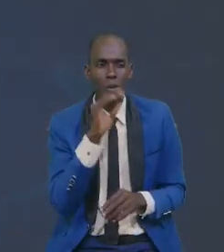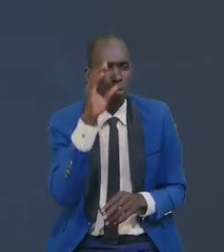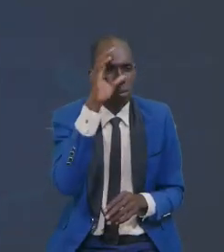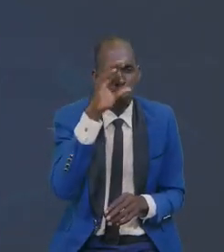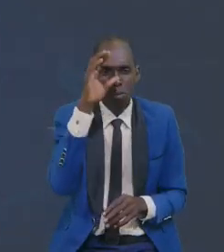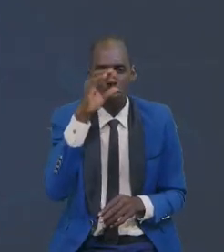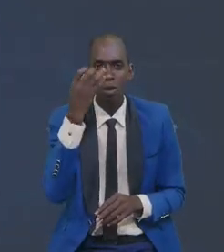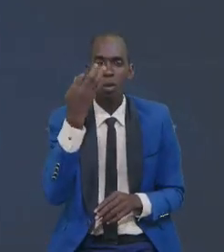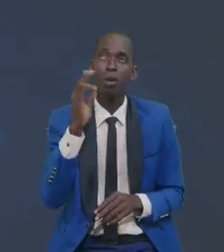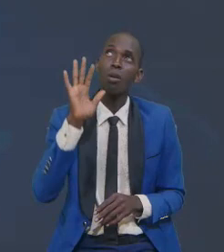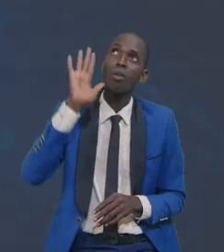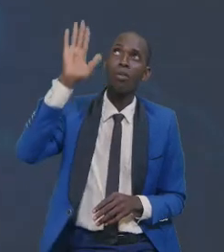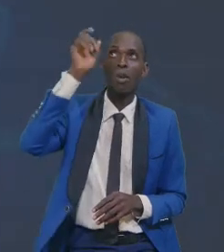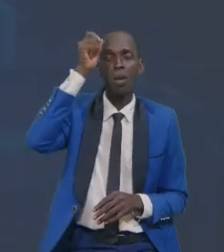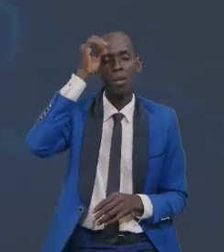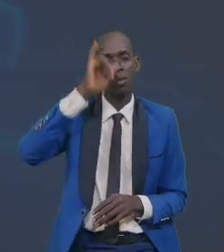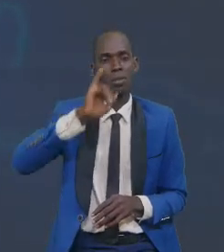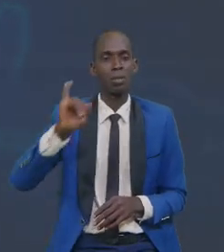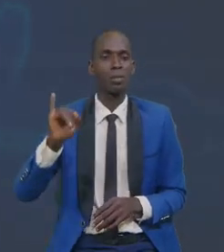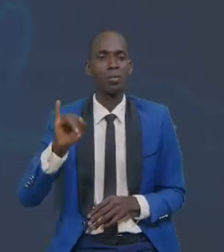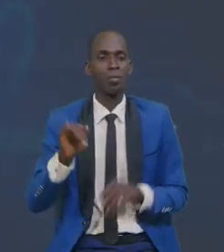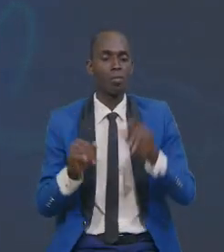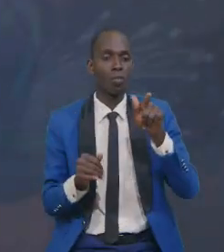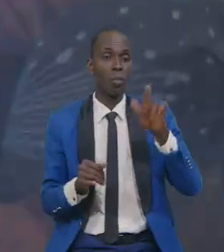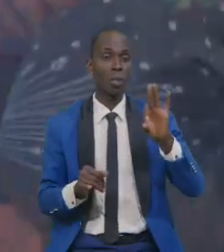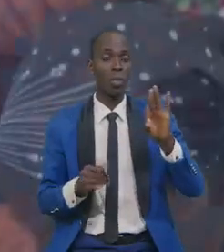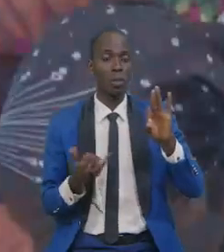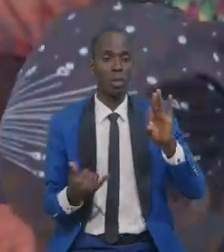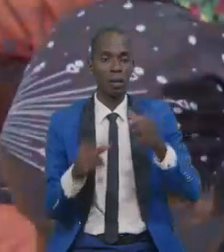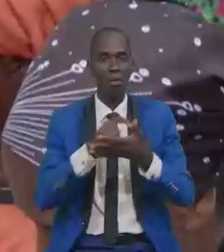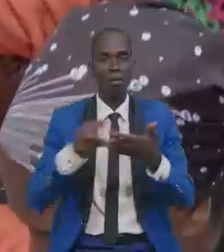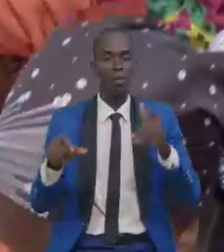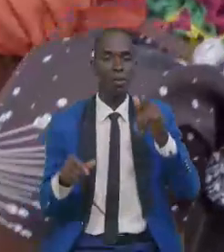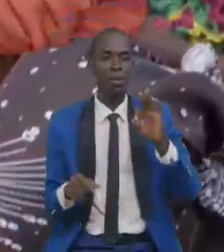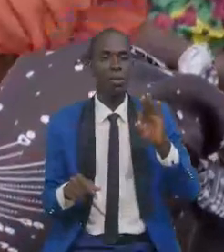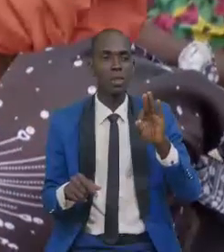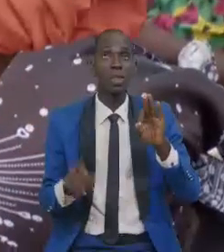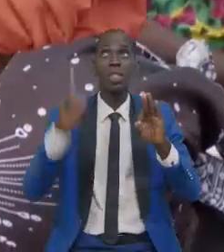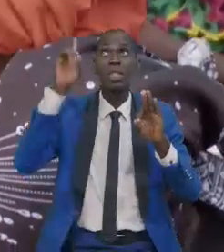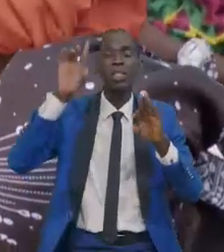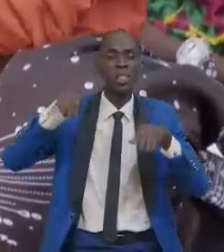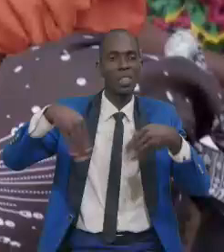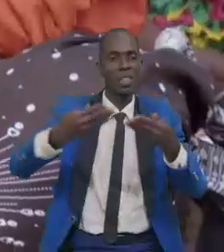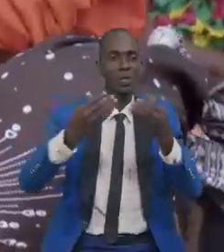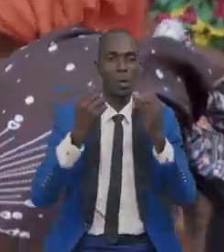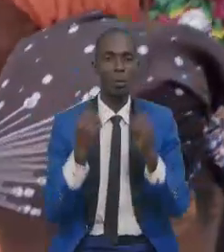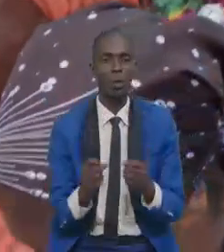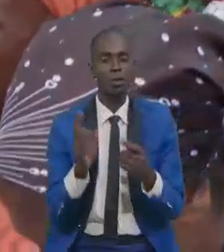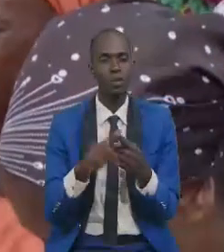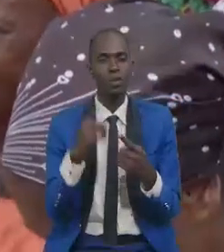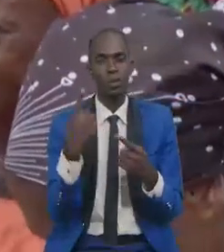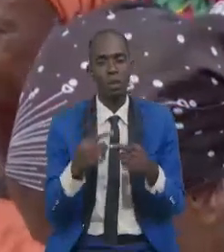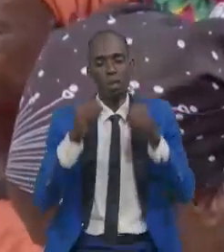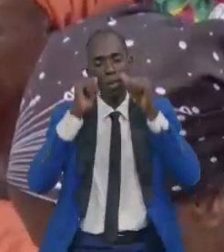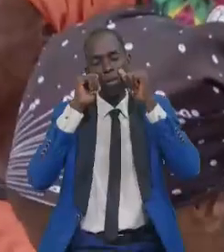of his understanding. Verse 29, he giveth power to the faint.